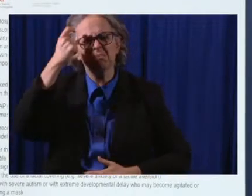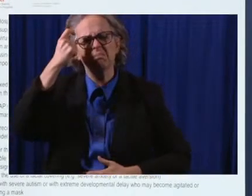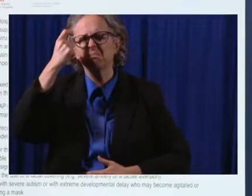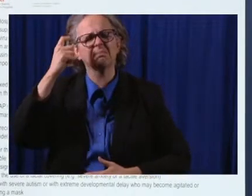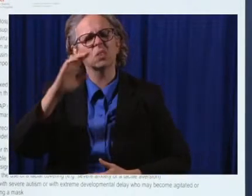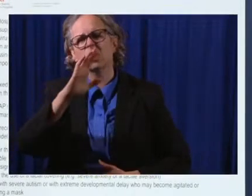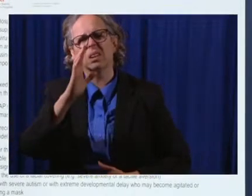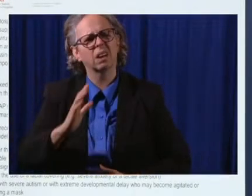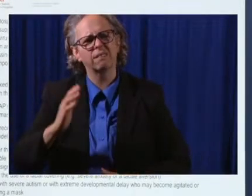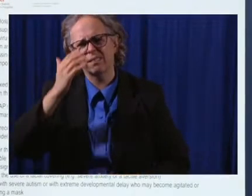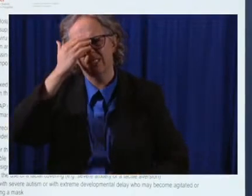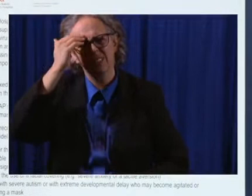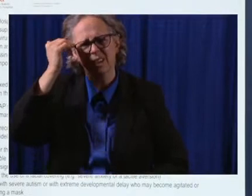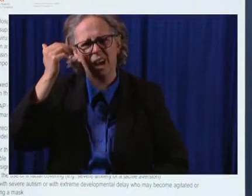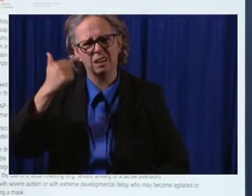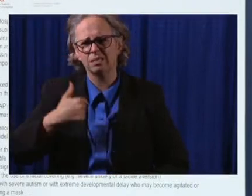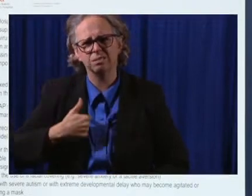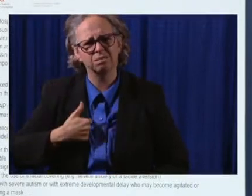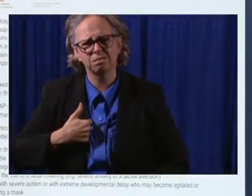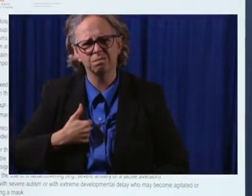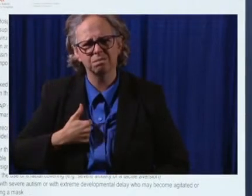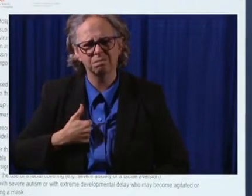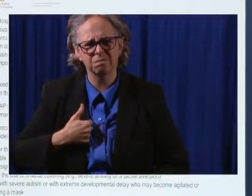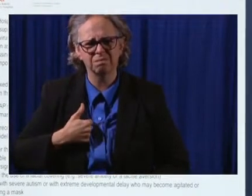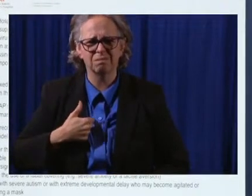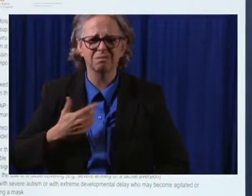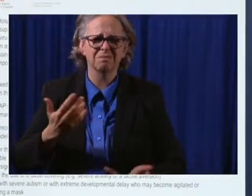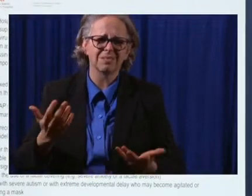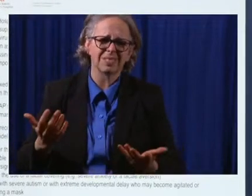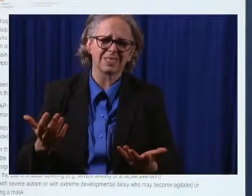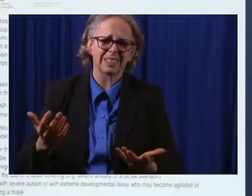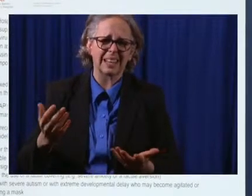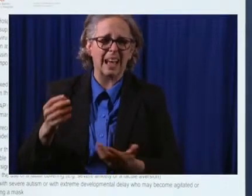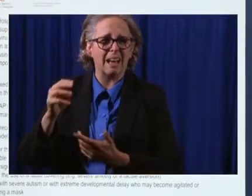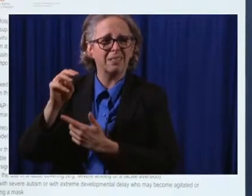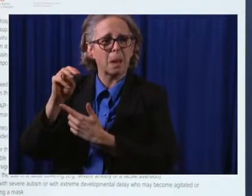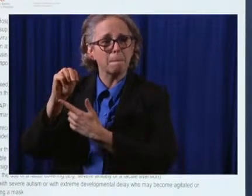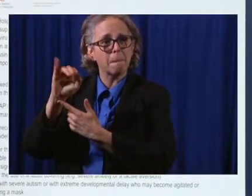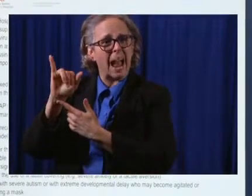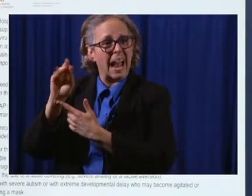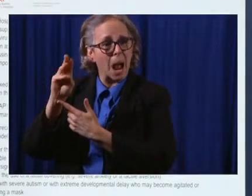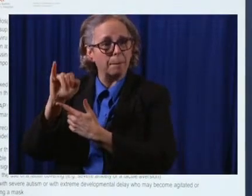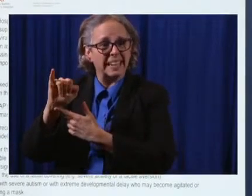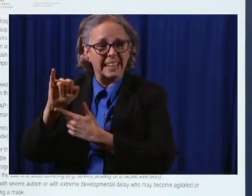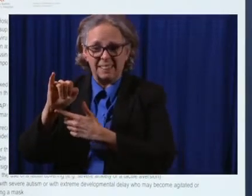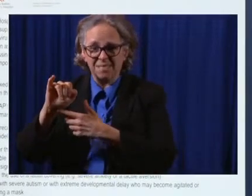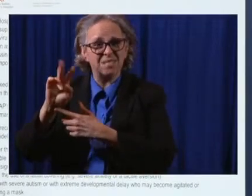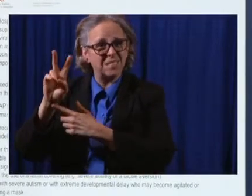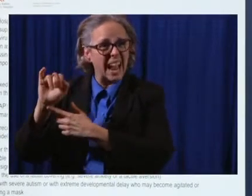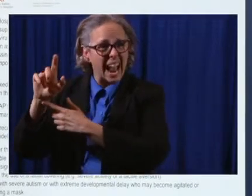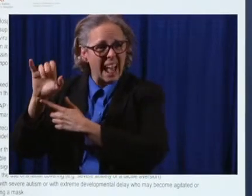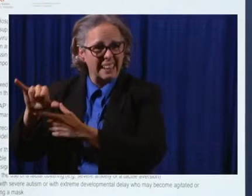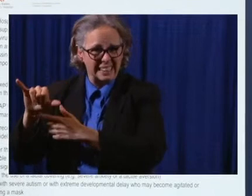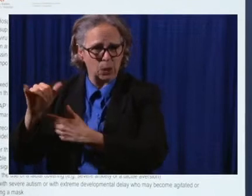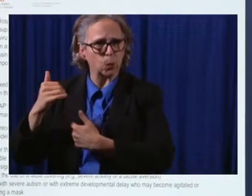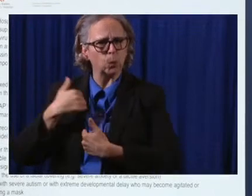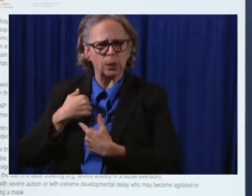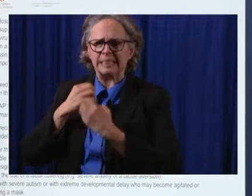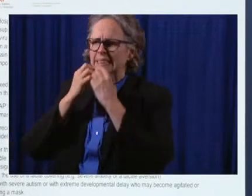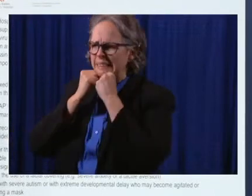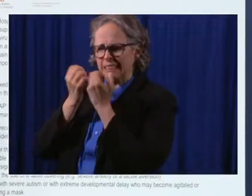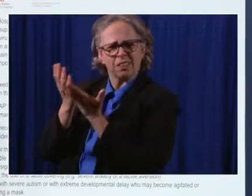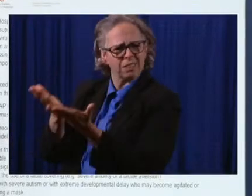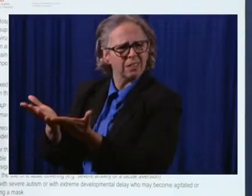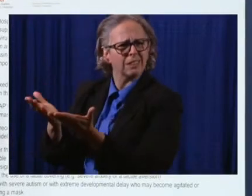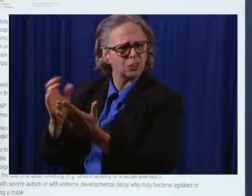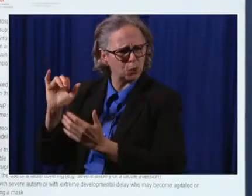Fran and I, of course, hold the Miami Valley very close to our hearts. This is where we grew up. This is where we still call